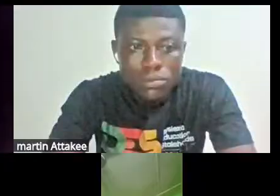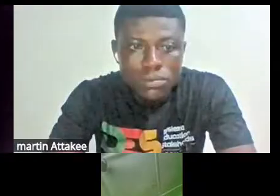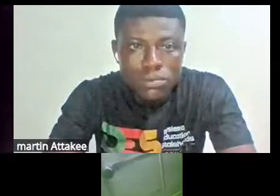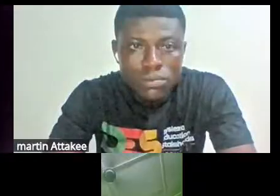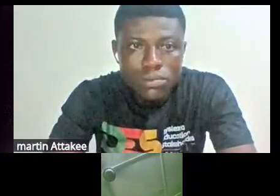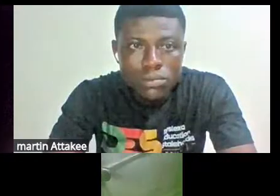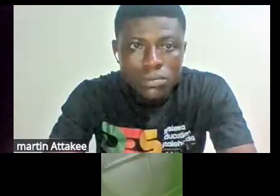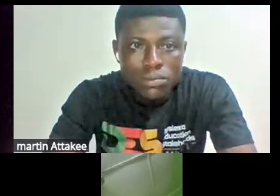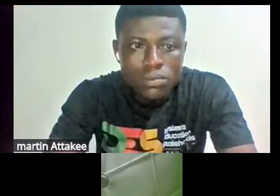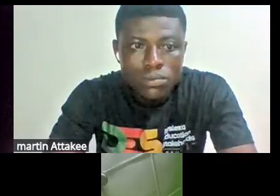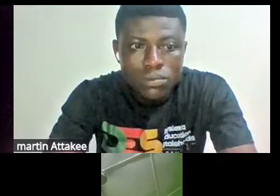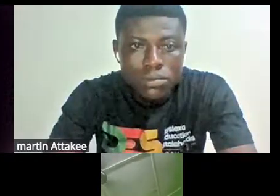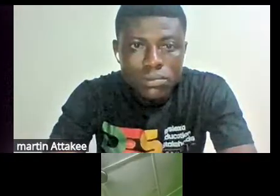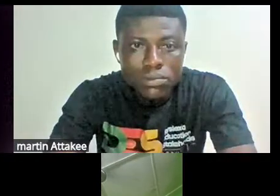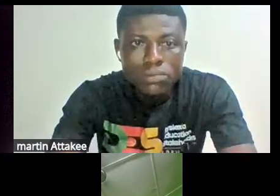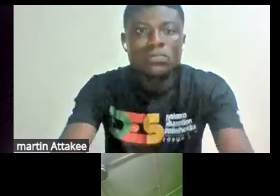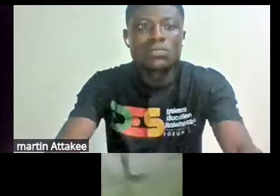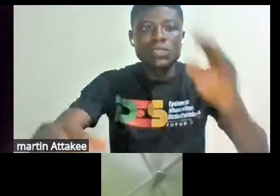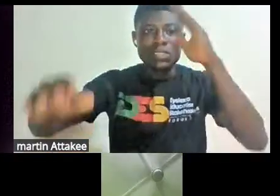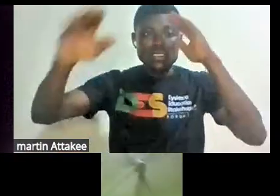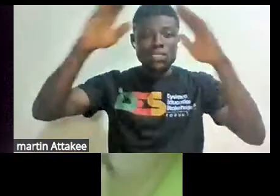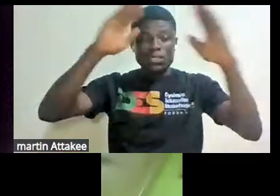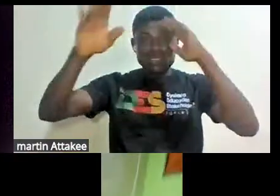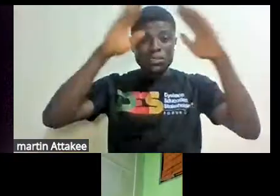if you can hear me from anyone?